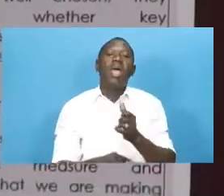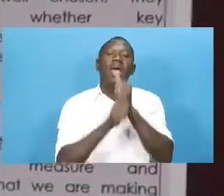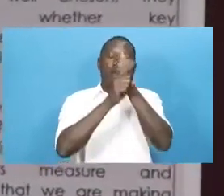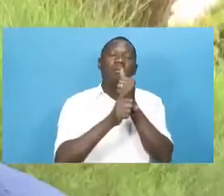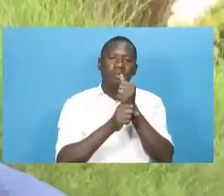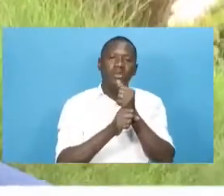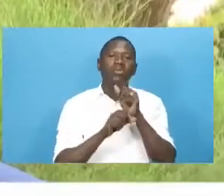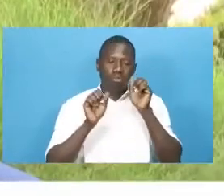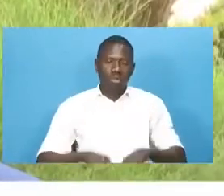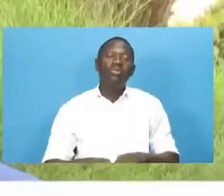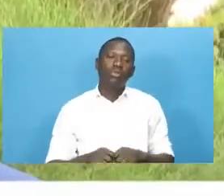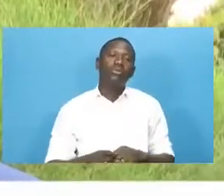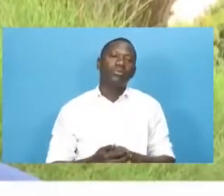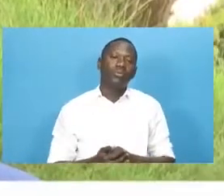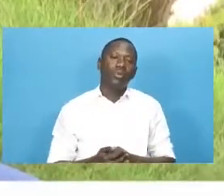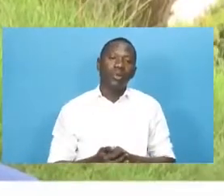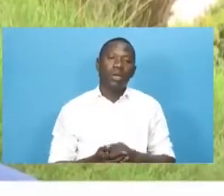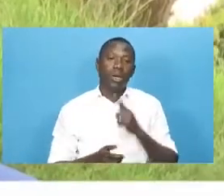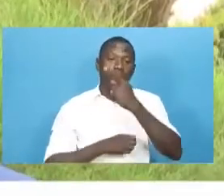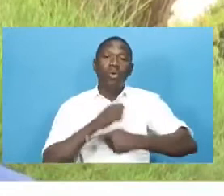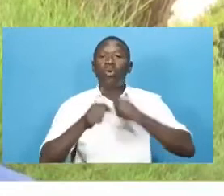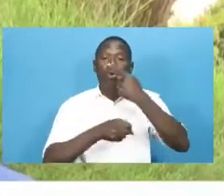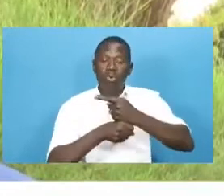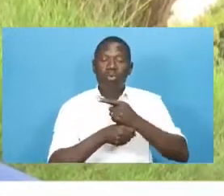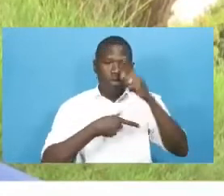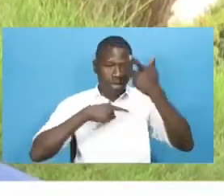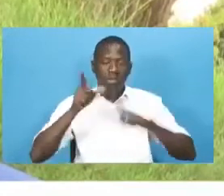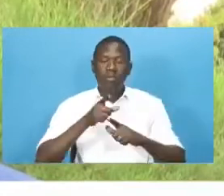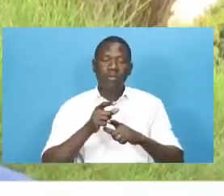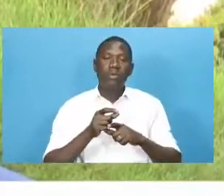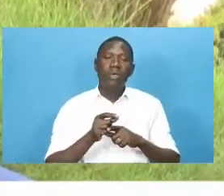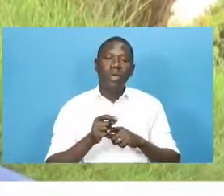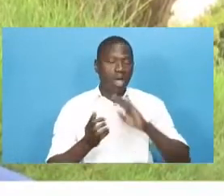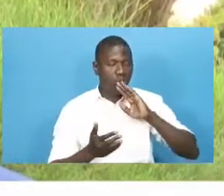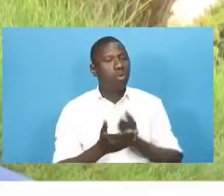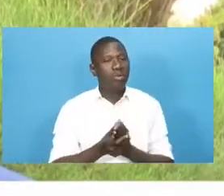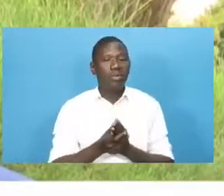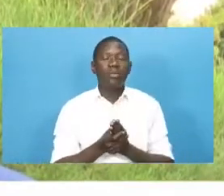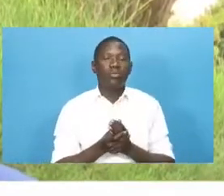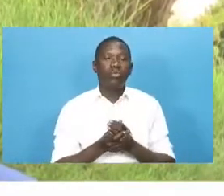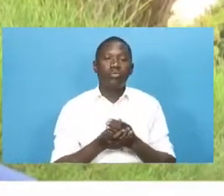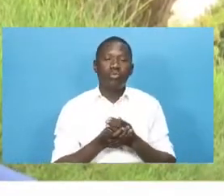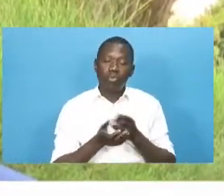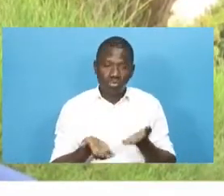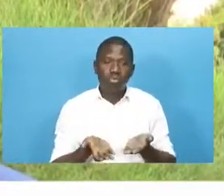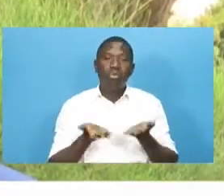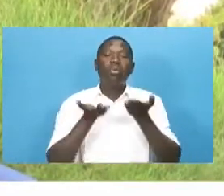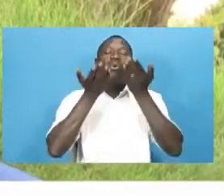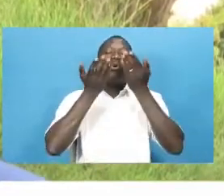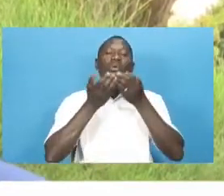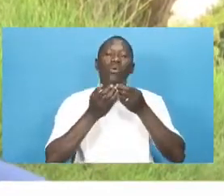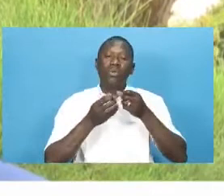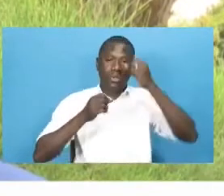global level, we have a commitment under the Climate Change Convention to promote renewable